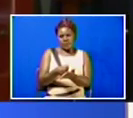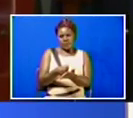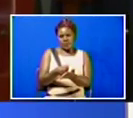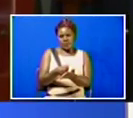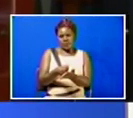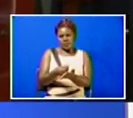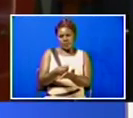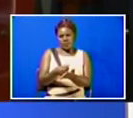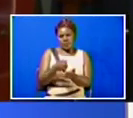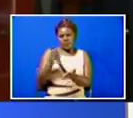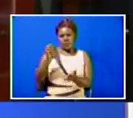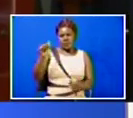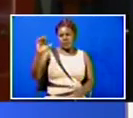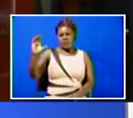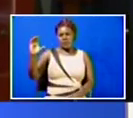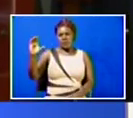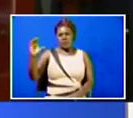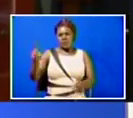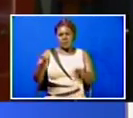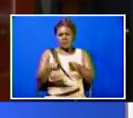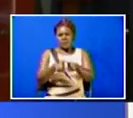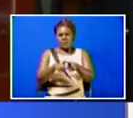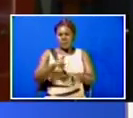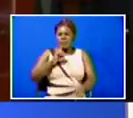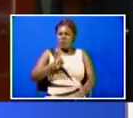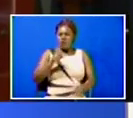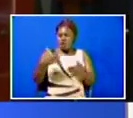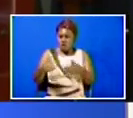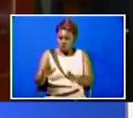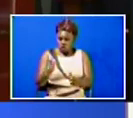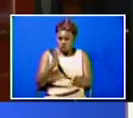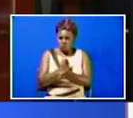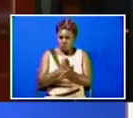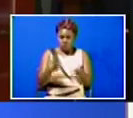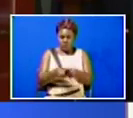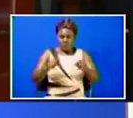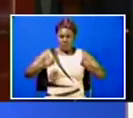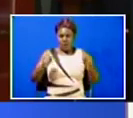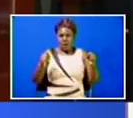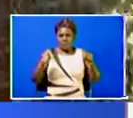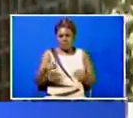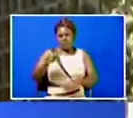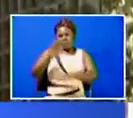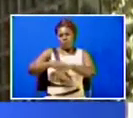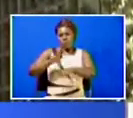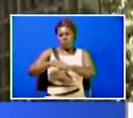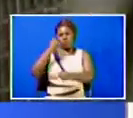like the ESCC. As much as we are mourning that we've lost them, we're also happy because they're doing a great